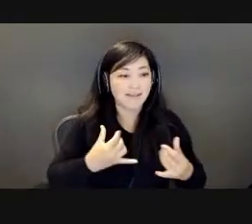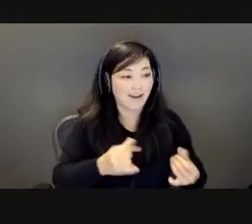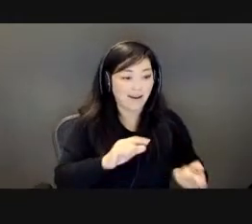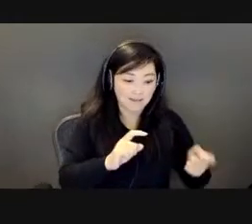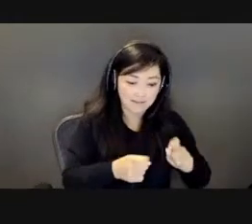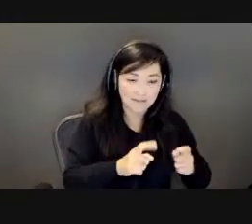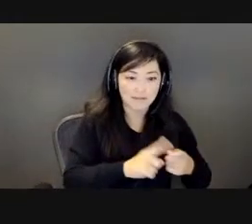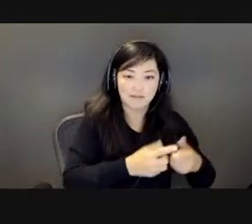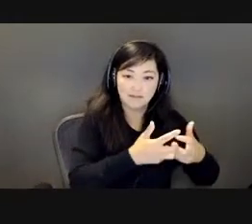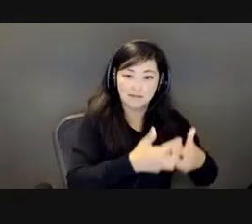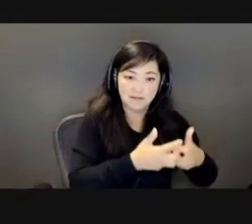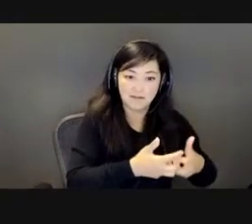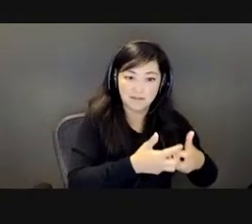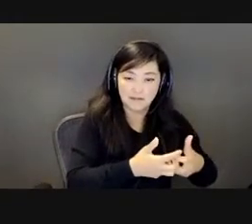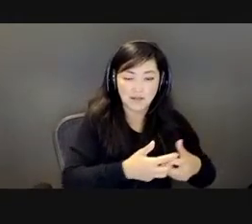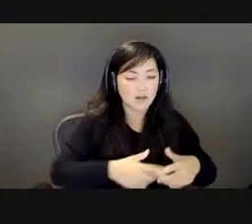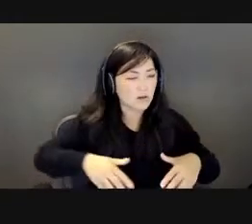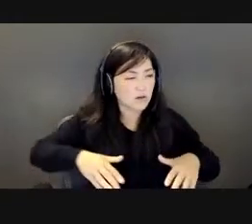now of talking about,